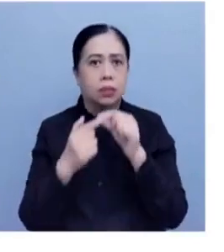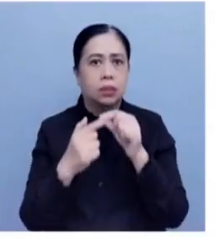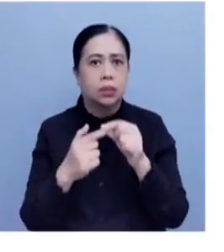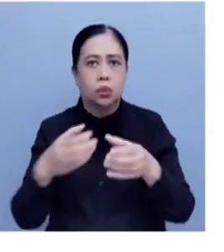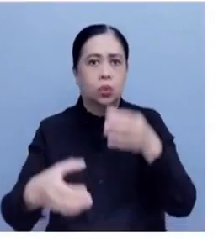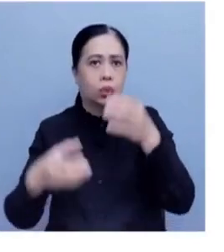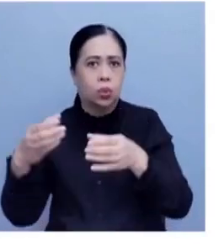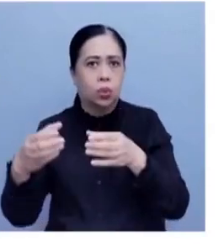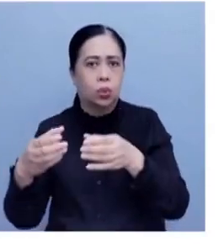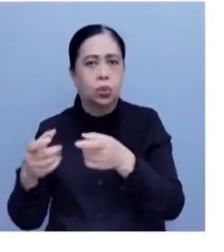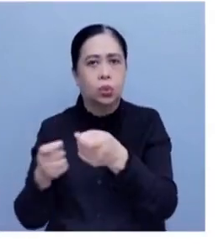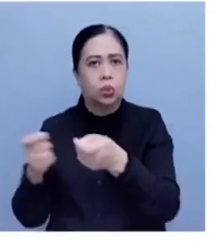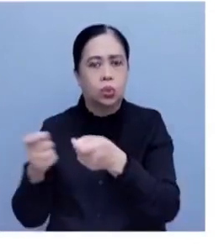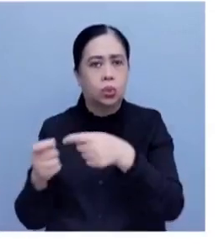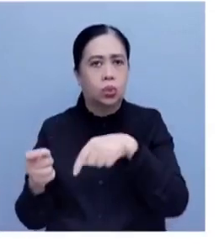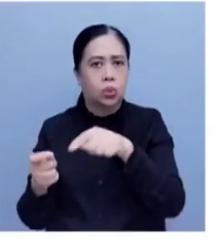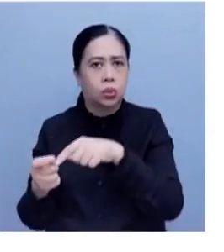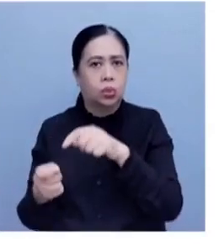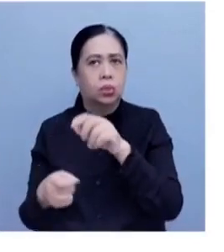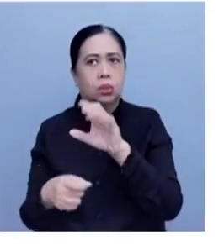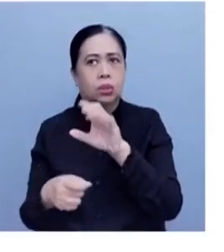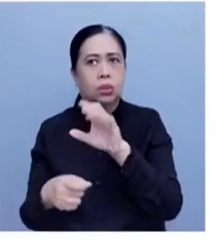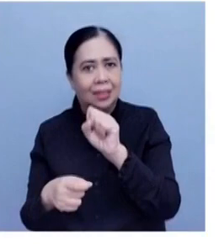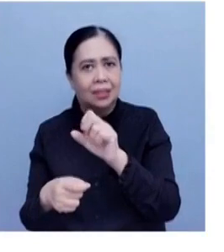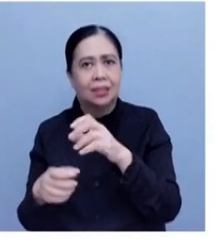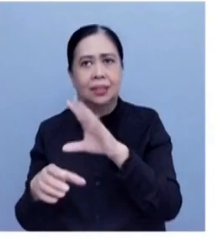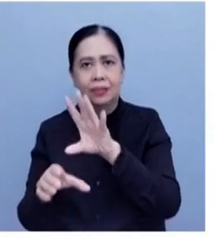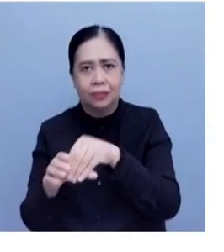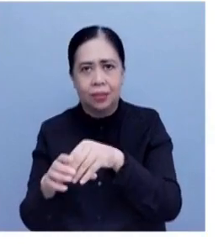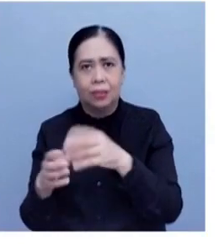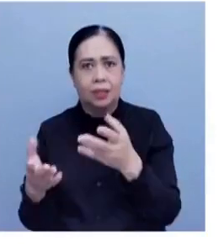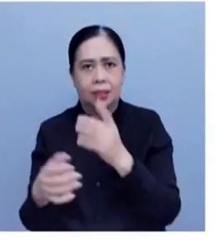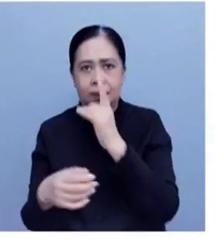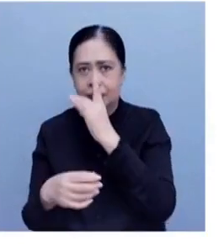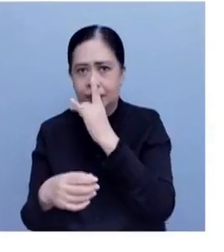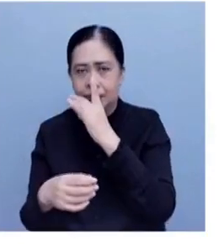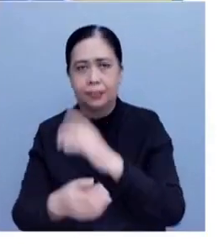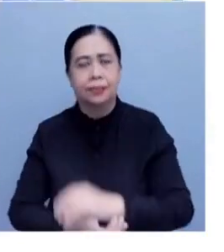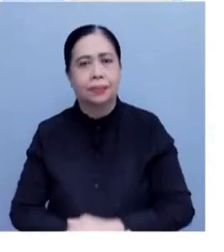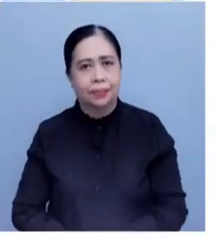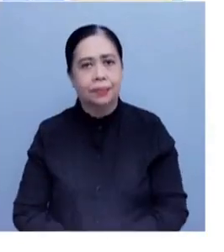to handle cases involving domestic helpers.